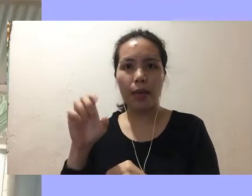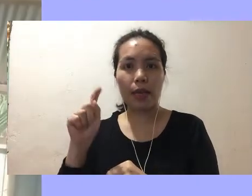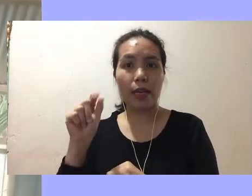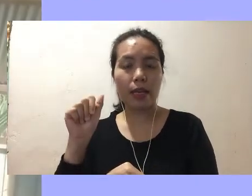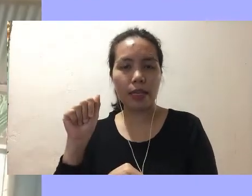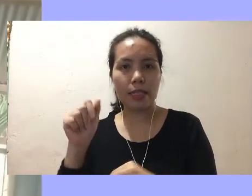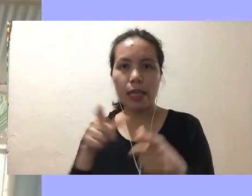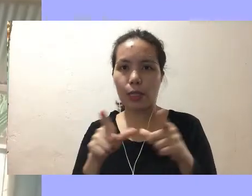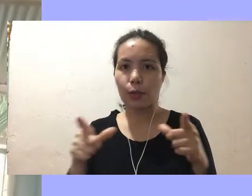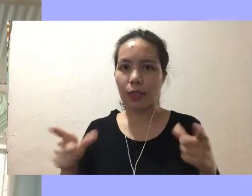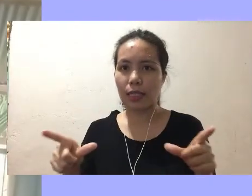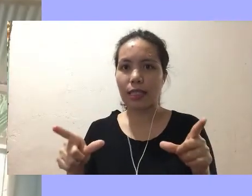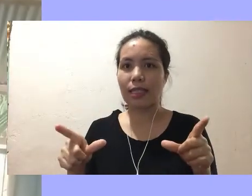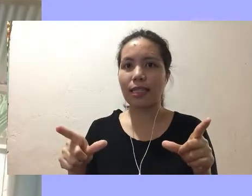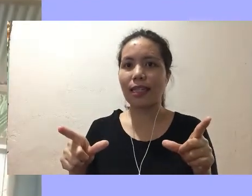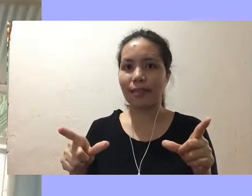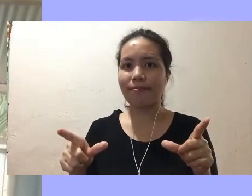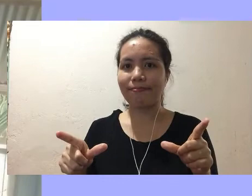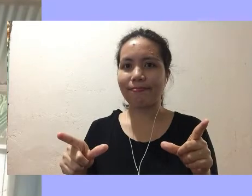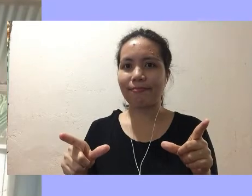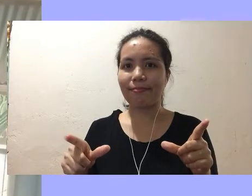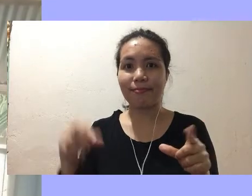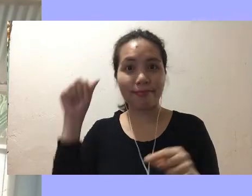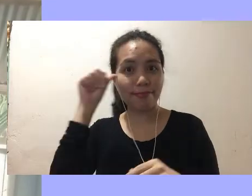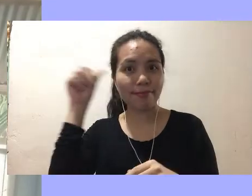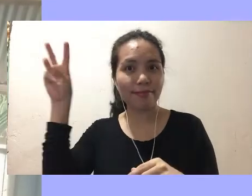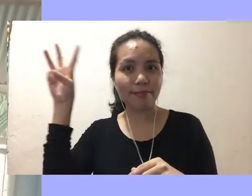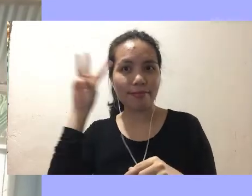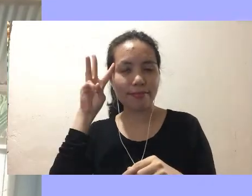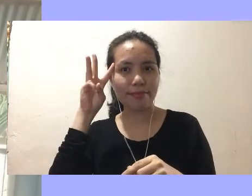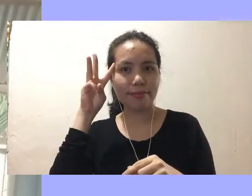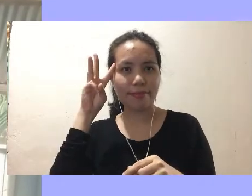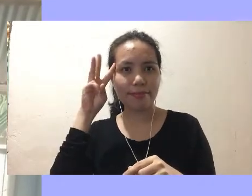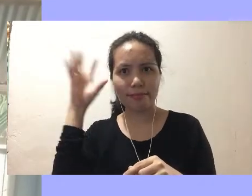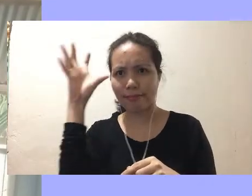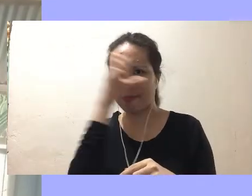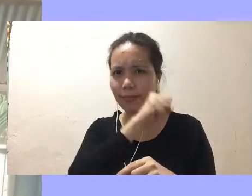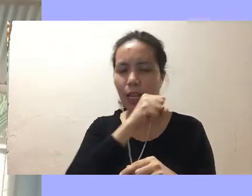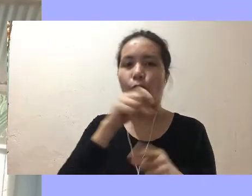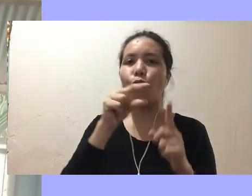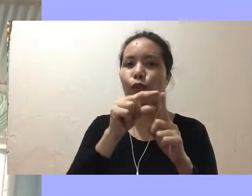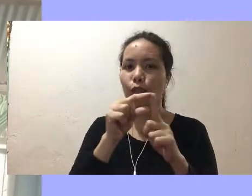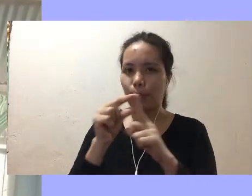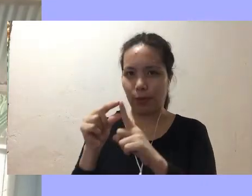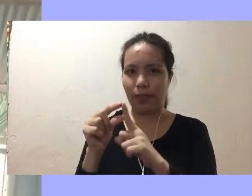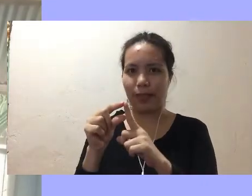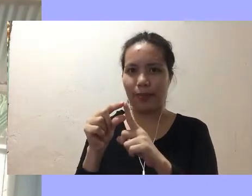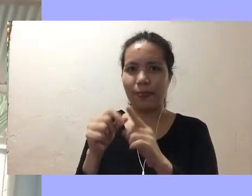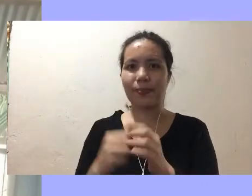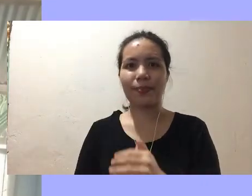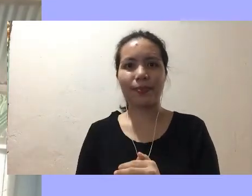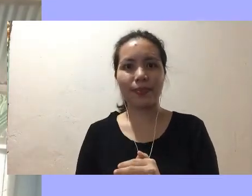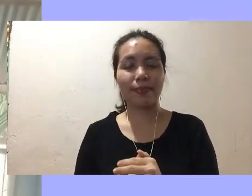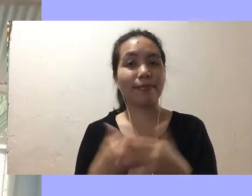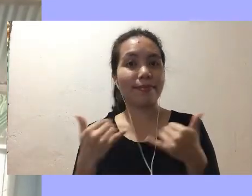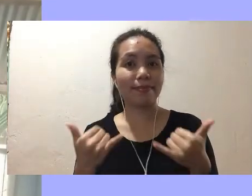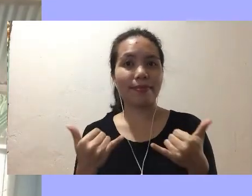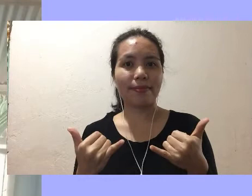the metalinguistic awareness and whether metalinguistics awareness predicts vocabulary